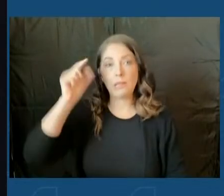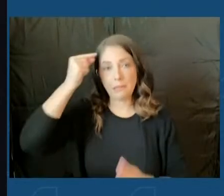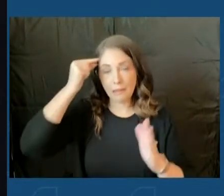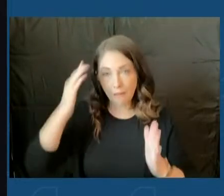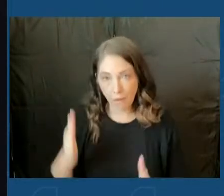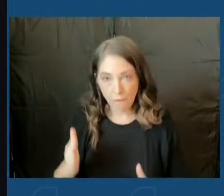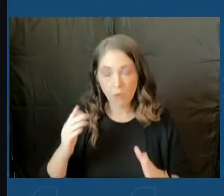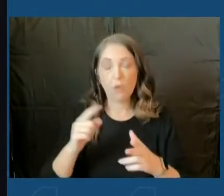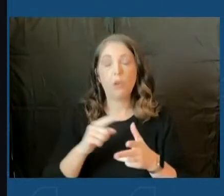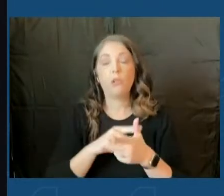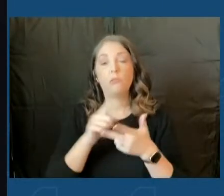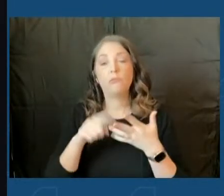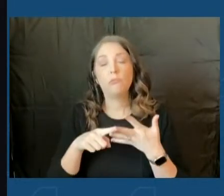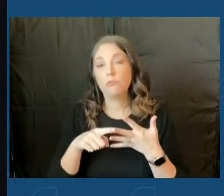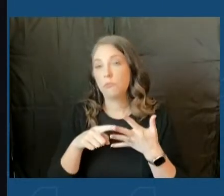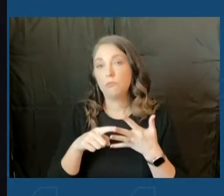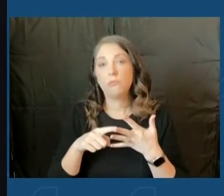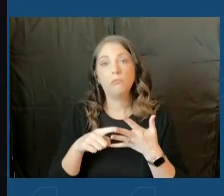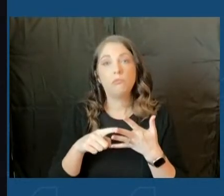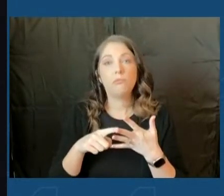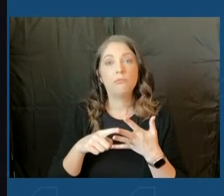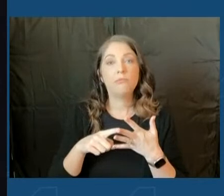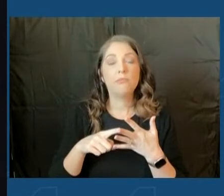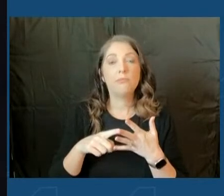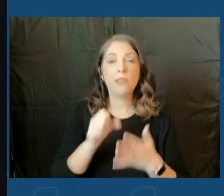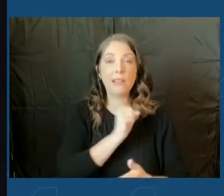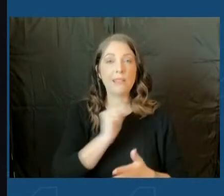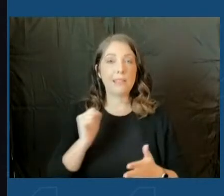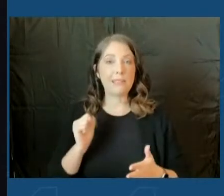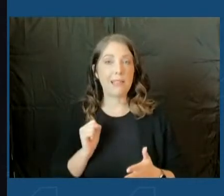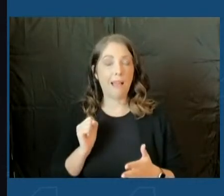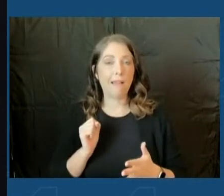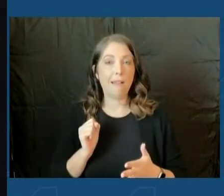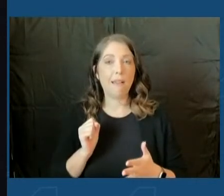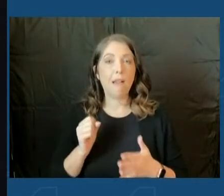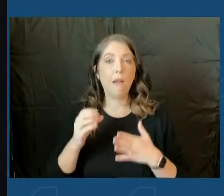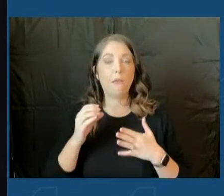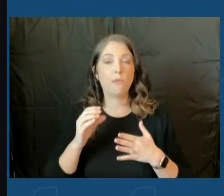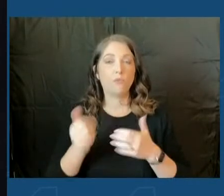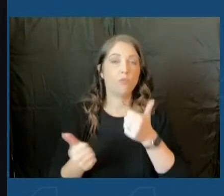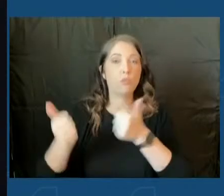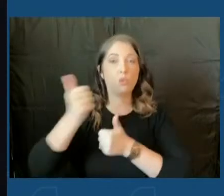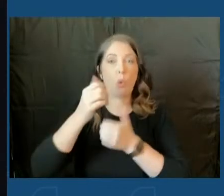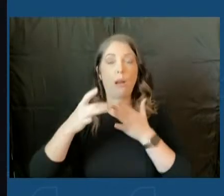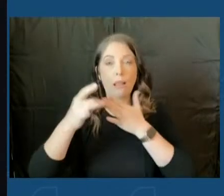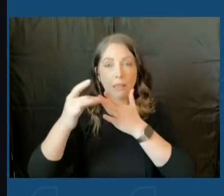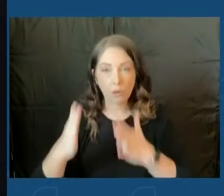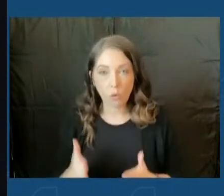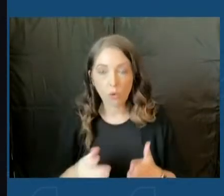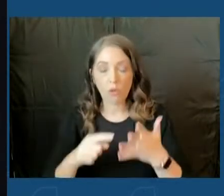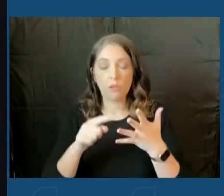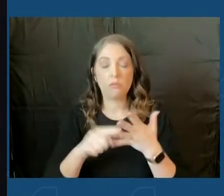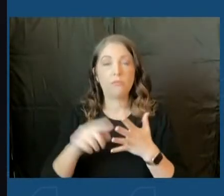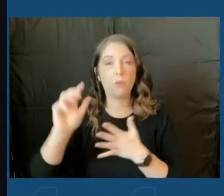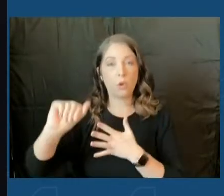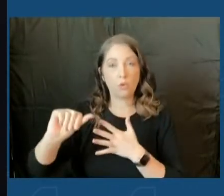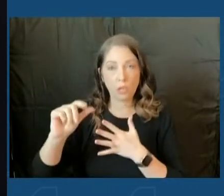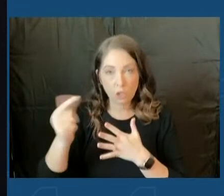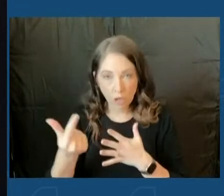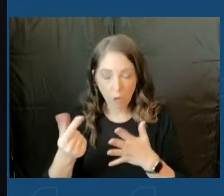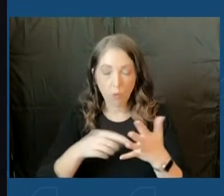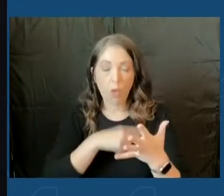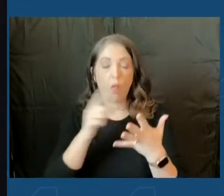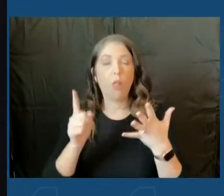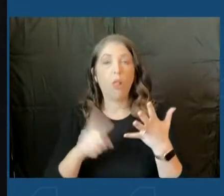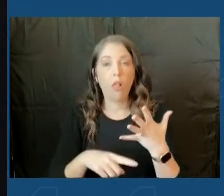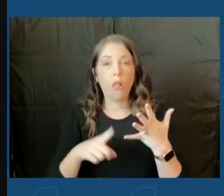Delgado, my wonder twin, Senate Majority Leader Andrew Stewart-Cousins, our great Attorney General Tish James,